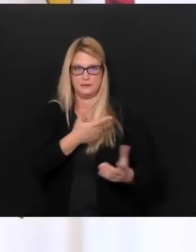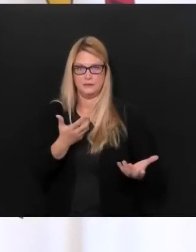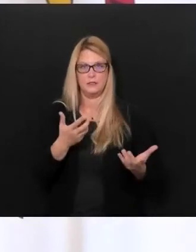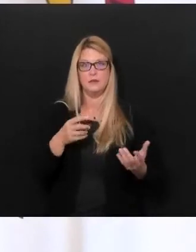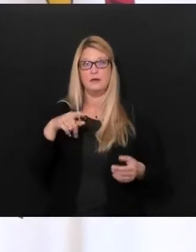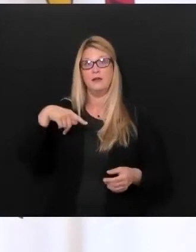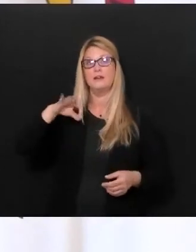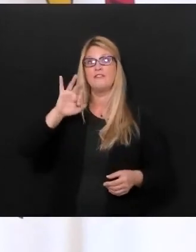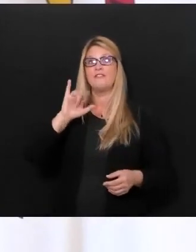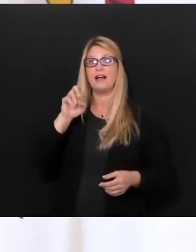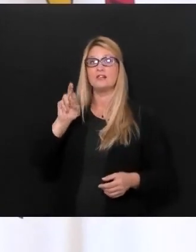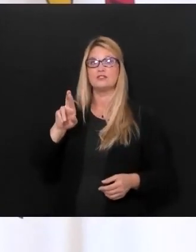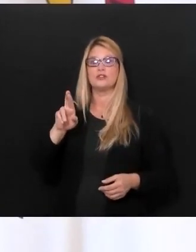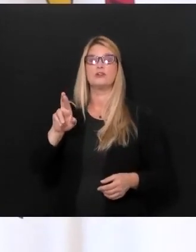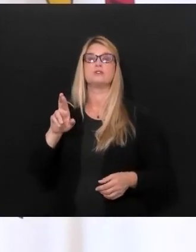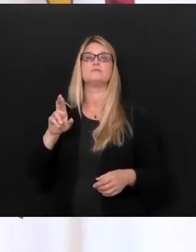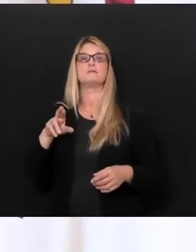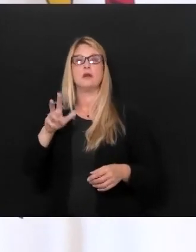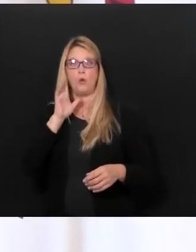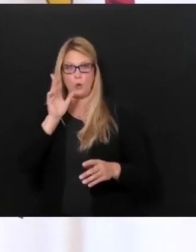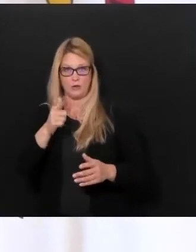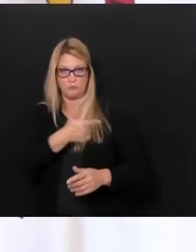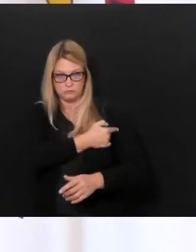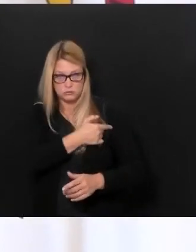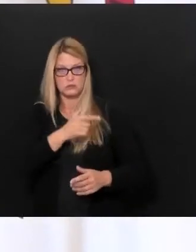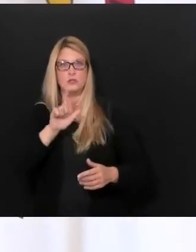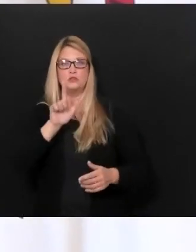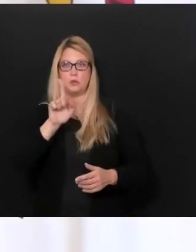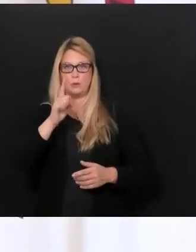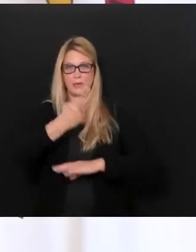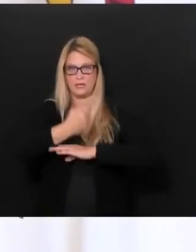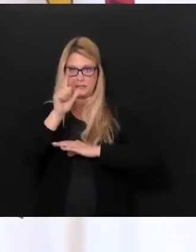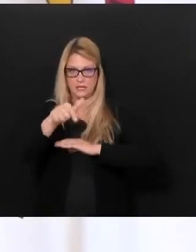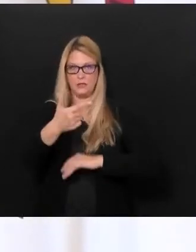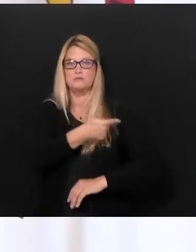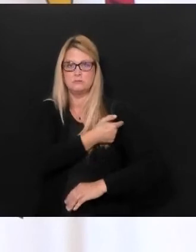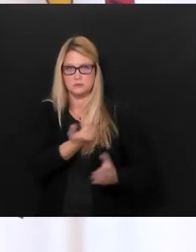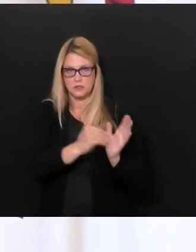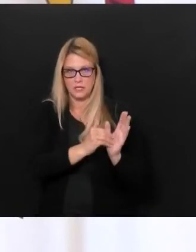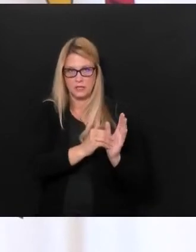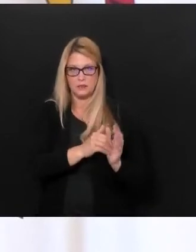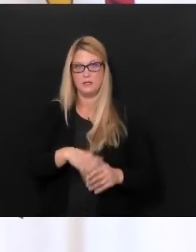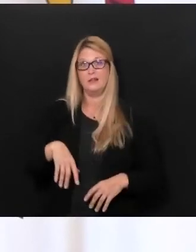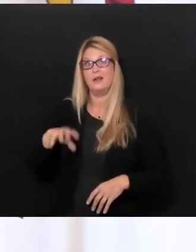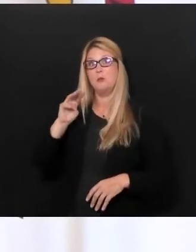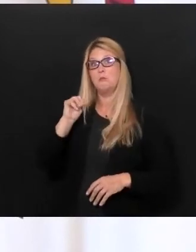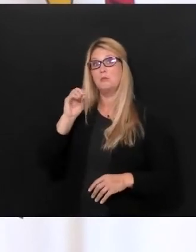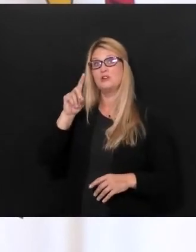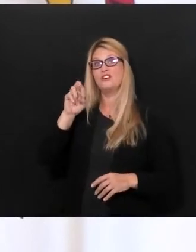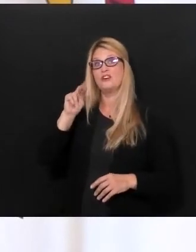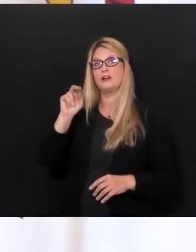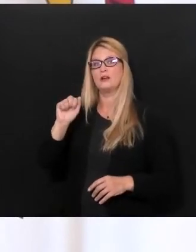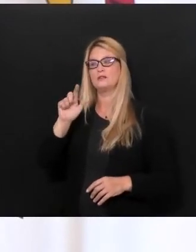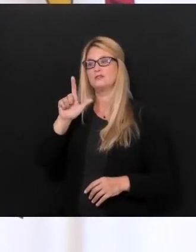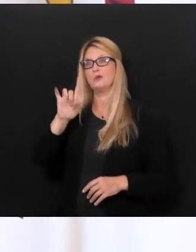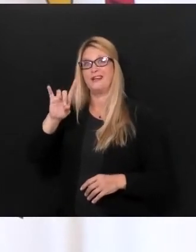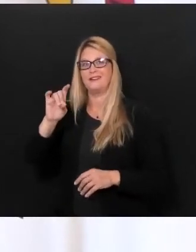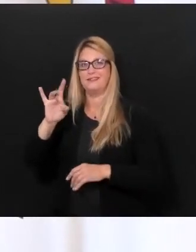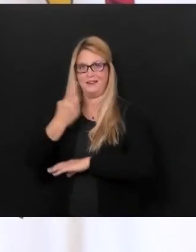get the vaccine, 21 days later, you get it again. Moderna, you get the vaccine, 28 days later, you get it again.